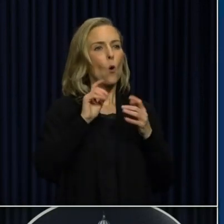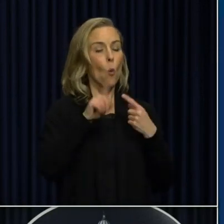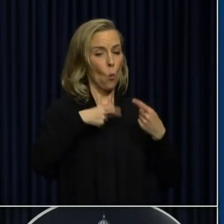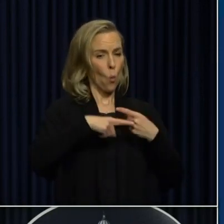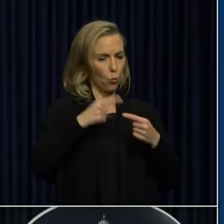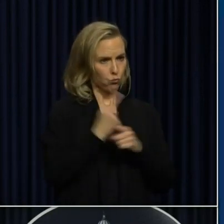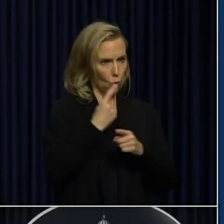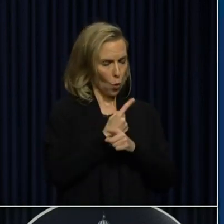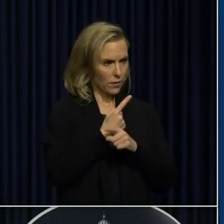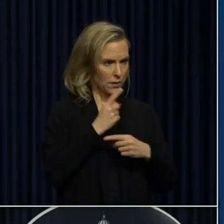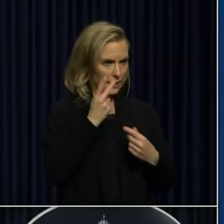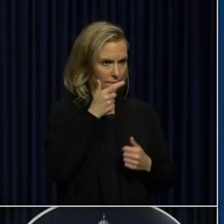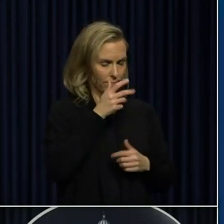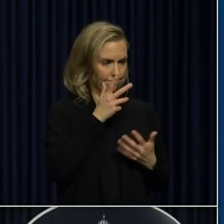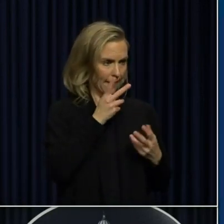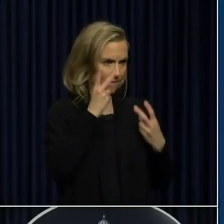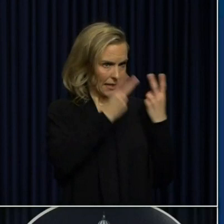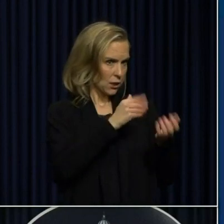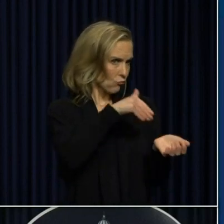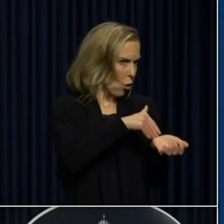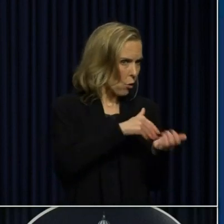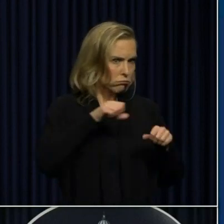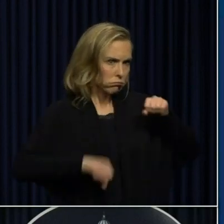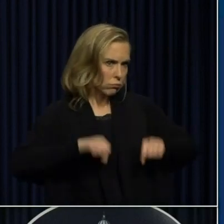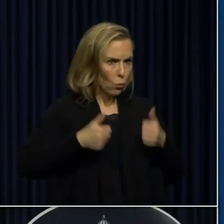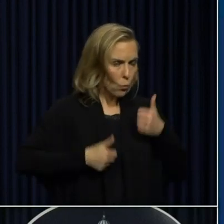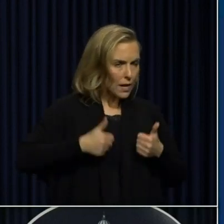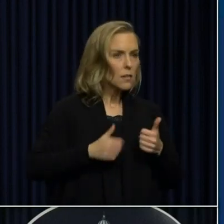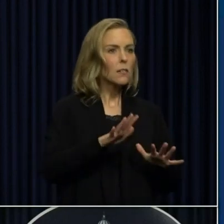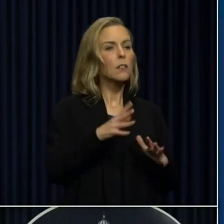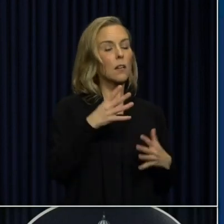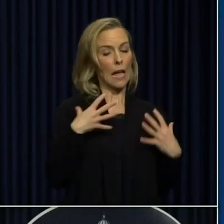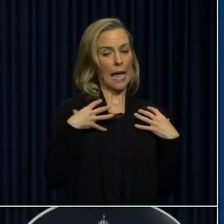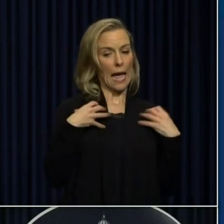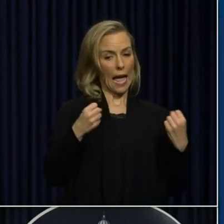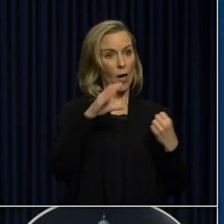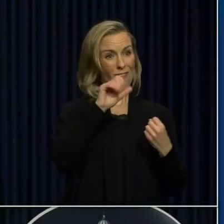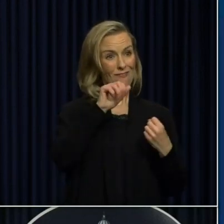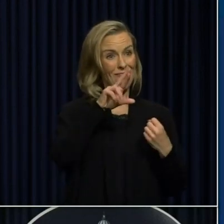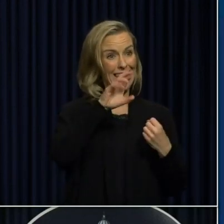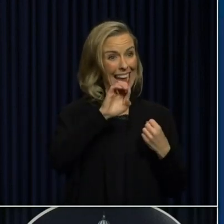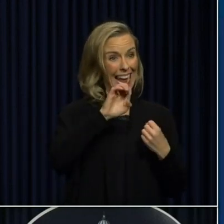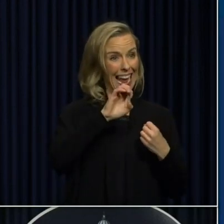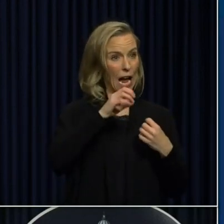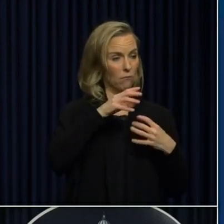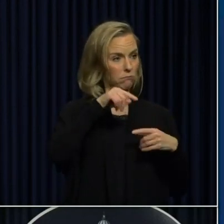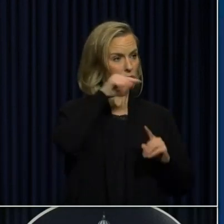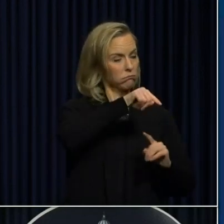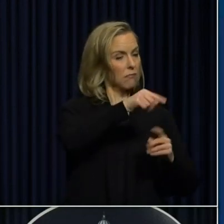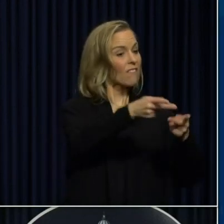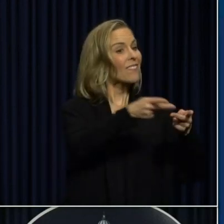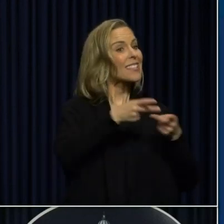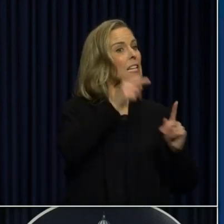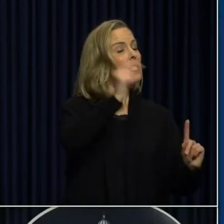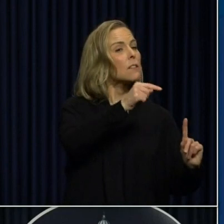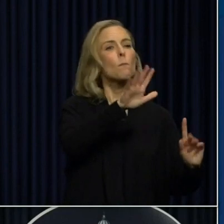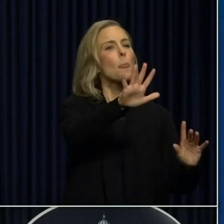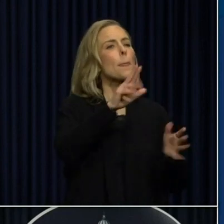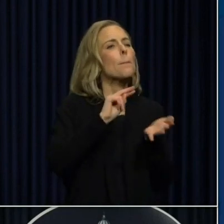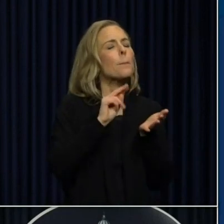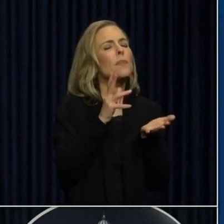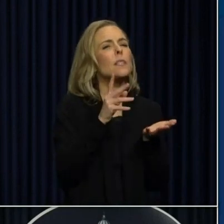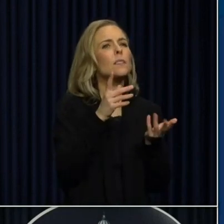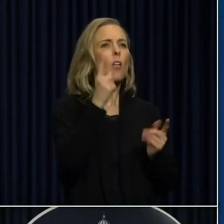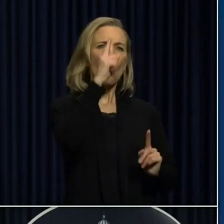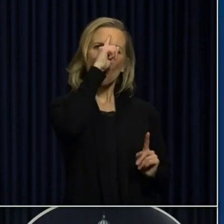this, and it's the reason that we feel a lot better about our healthcare capacity. It's not that the virus is